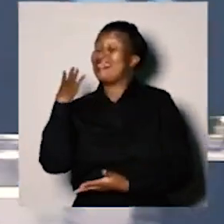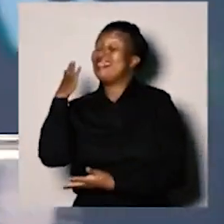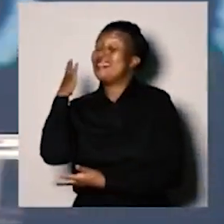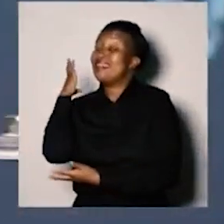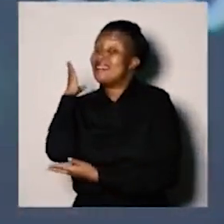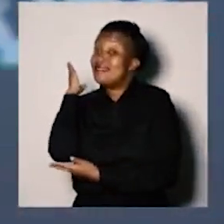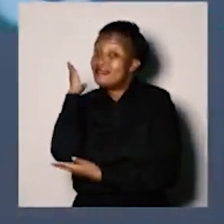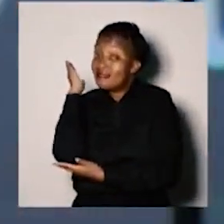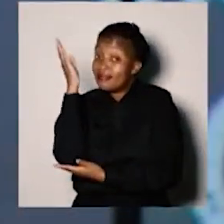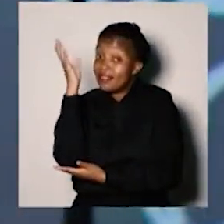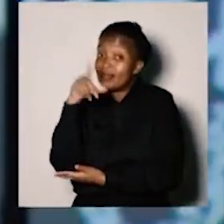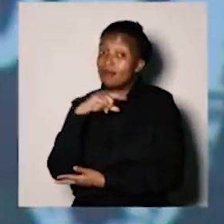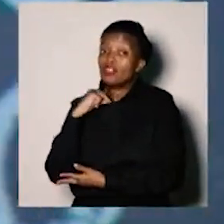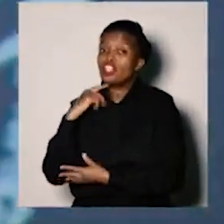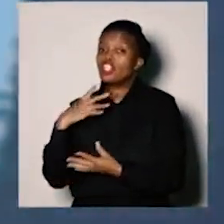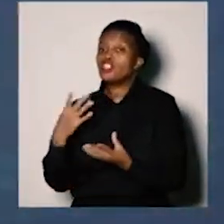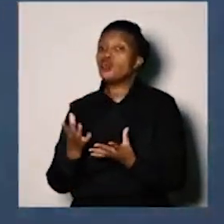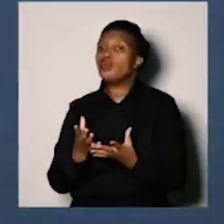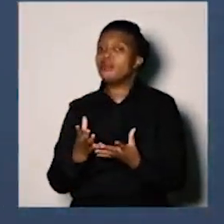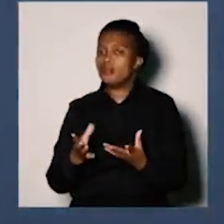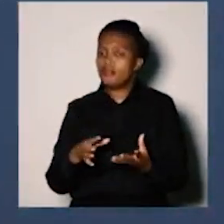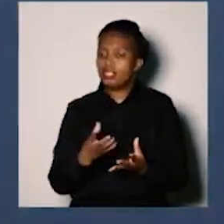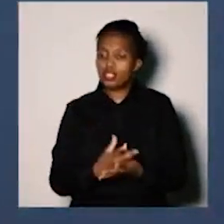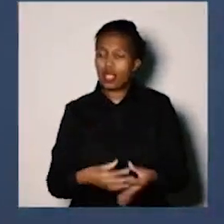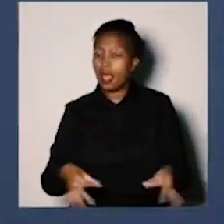the most privileged people